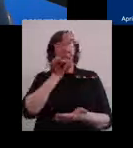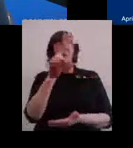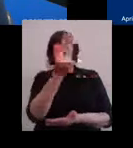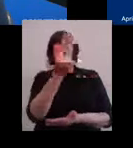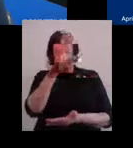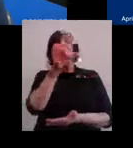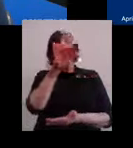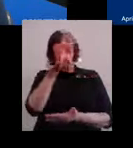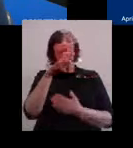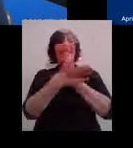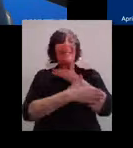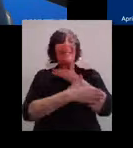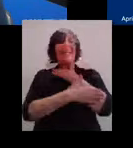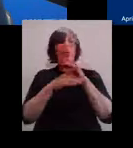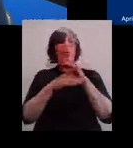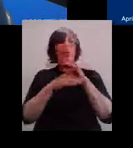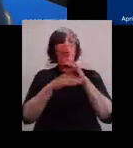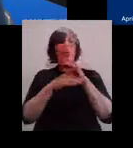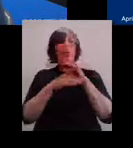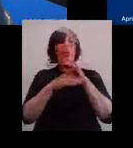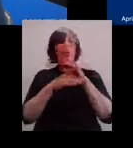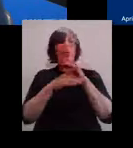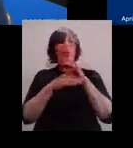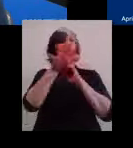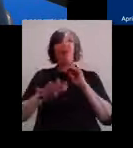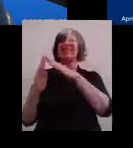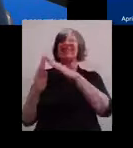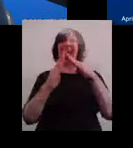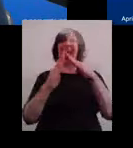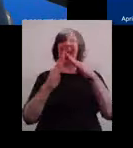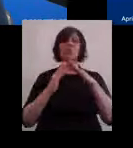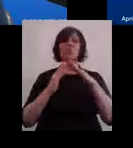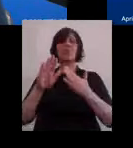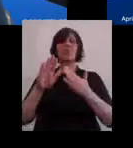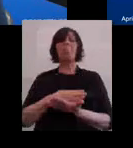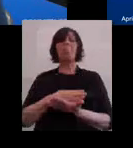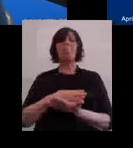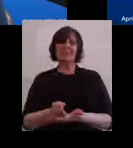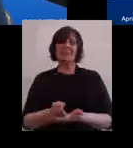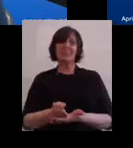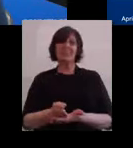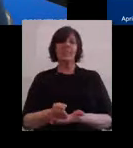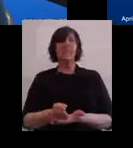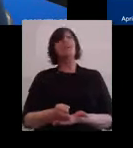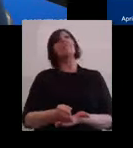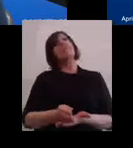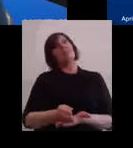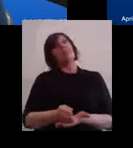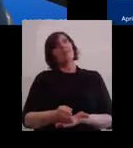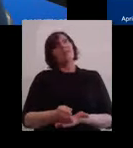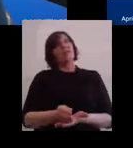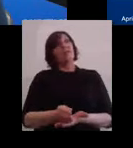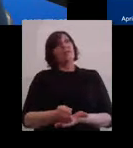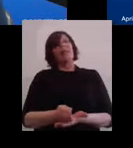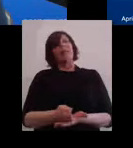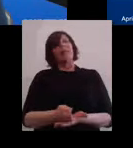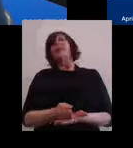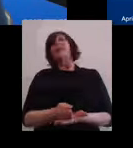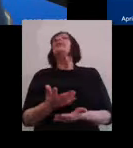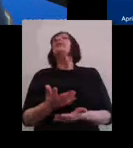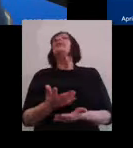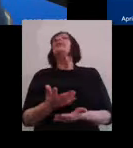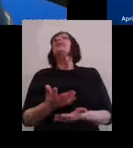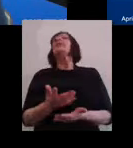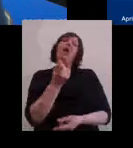York, New York State, and of course America. But to do that, I have to do a little understanding of the Erie County budget.